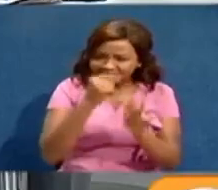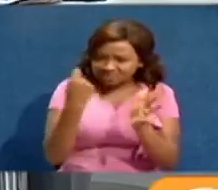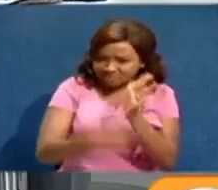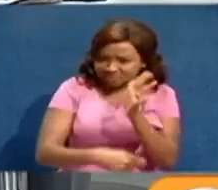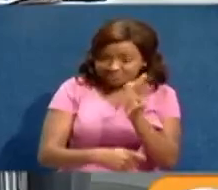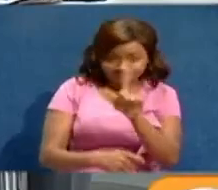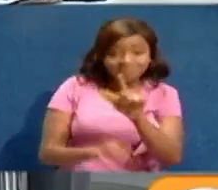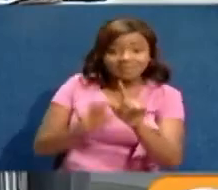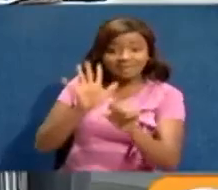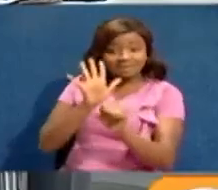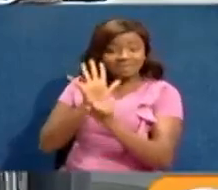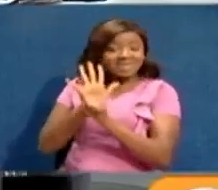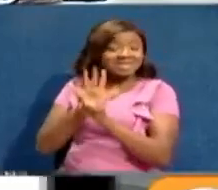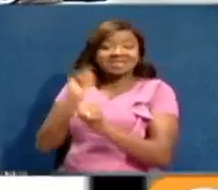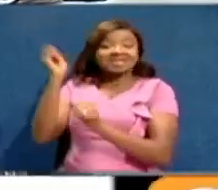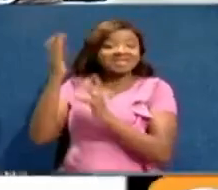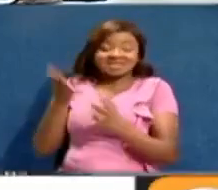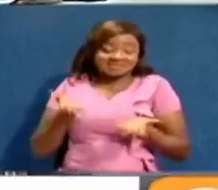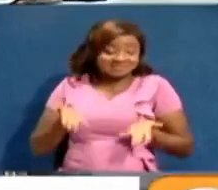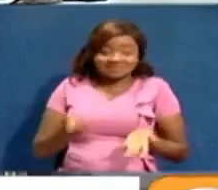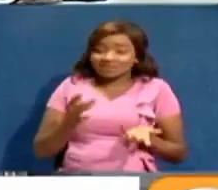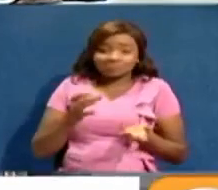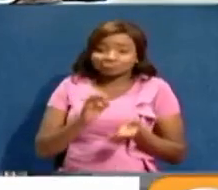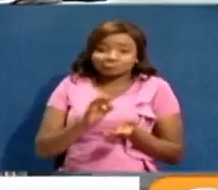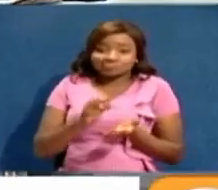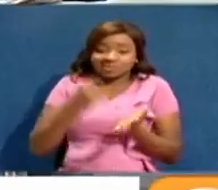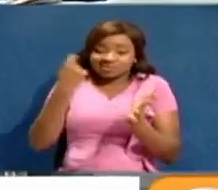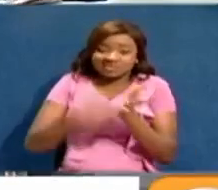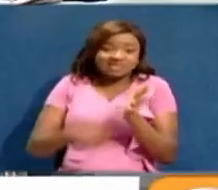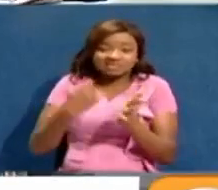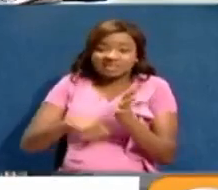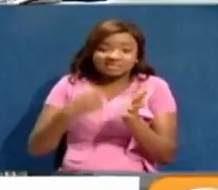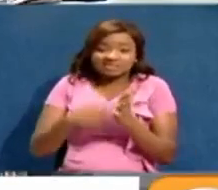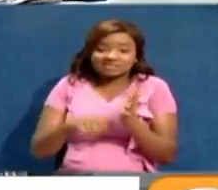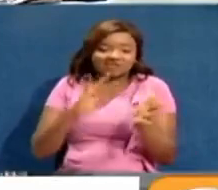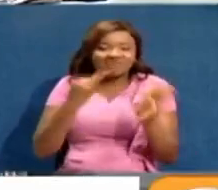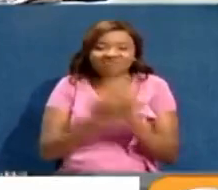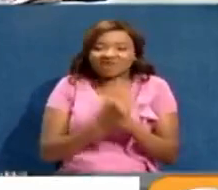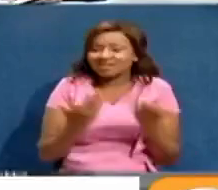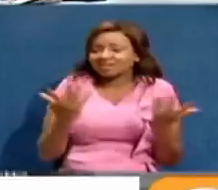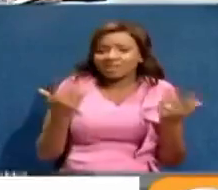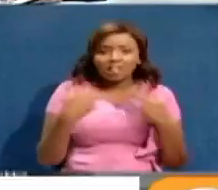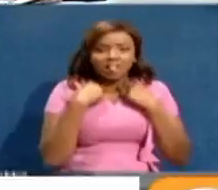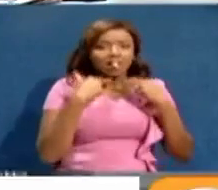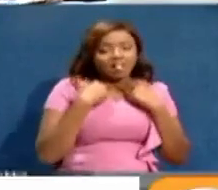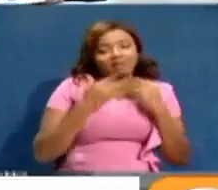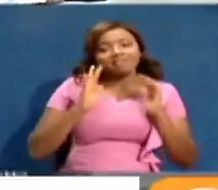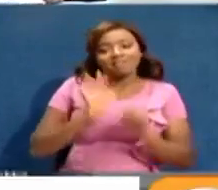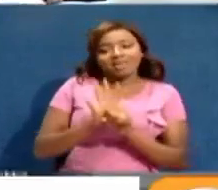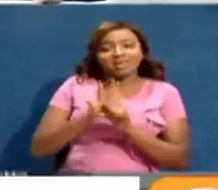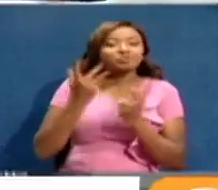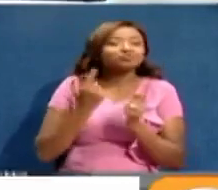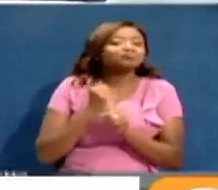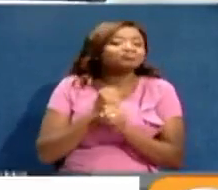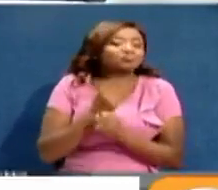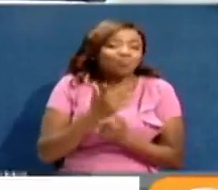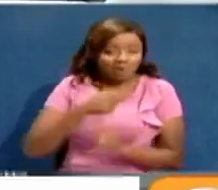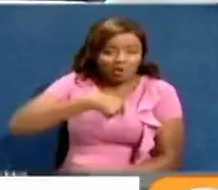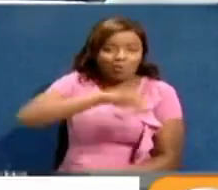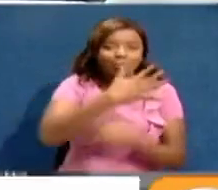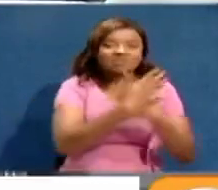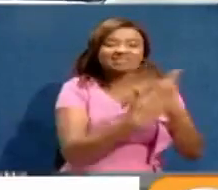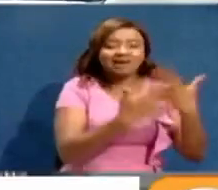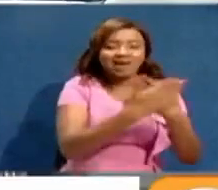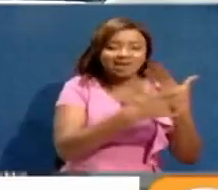So majority of Kenyans cannot file their tax returns and often opt for assistance in cyber cafes or through individuals who cannot